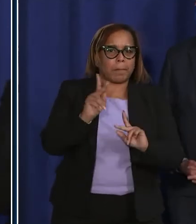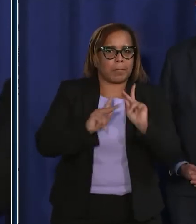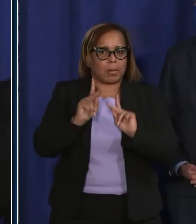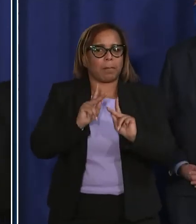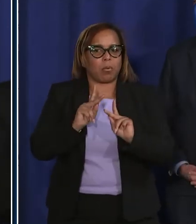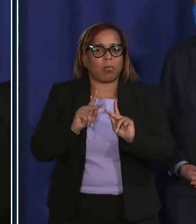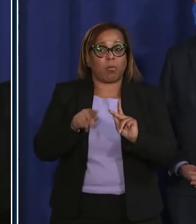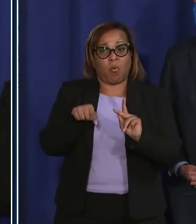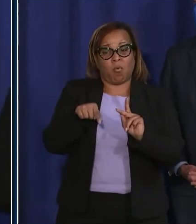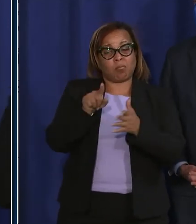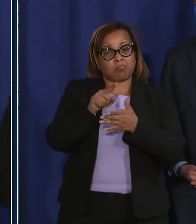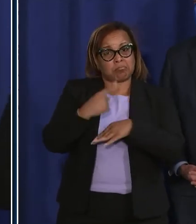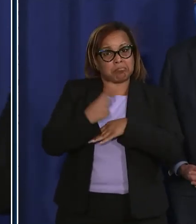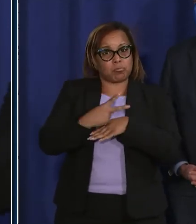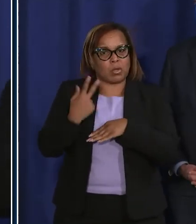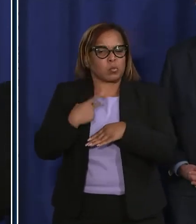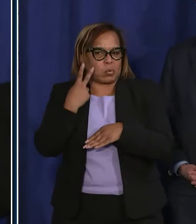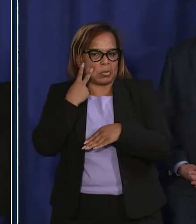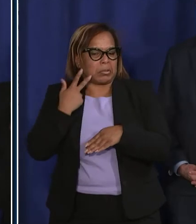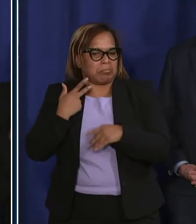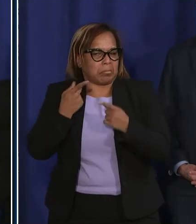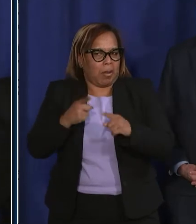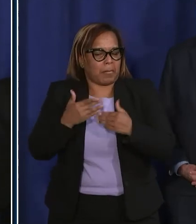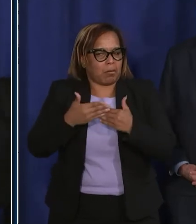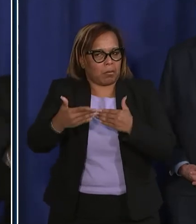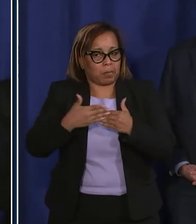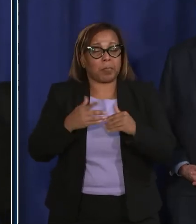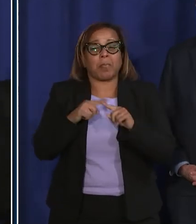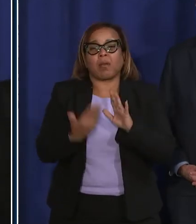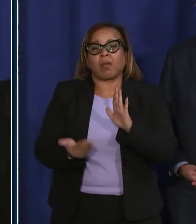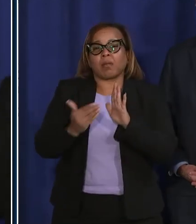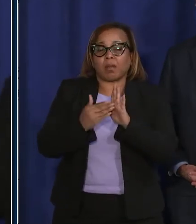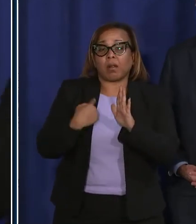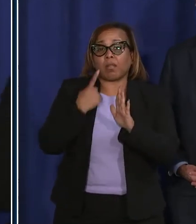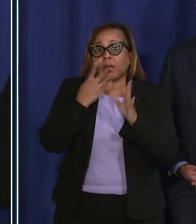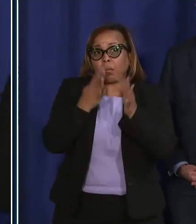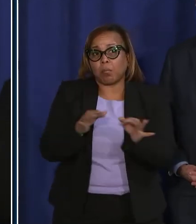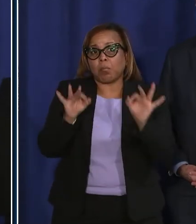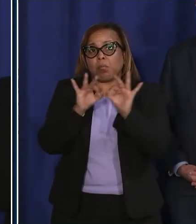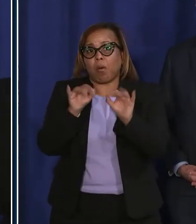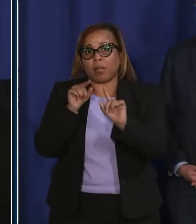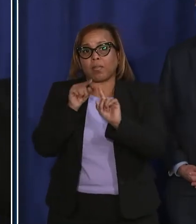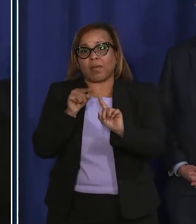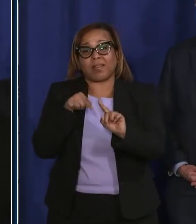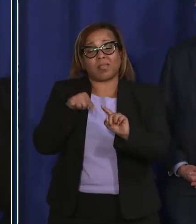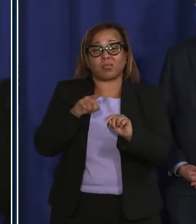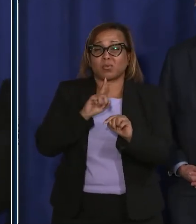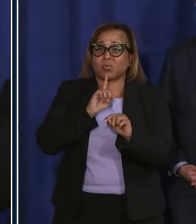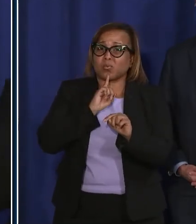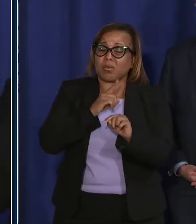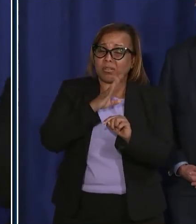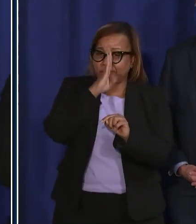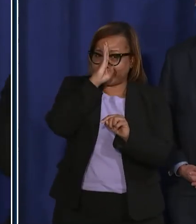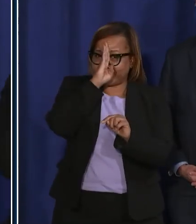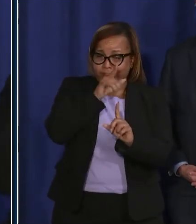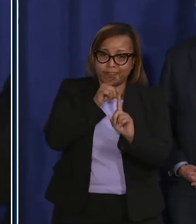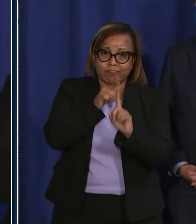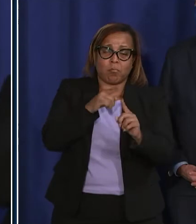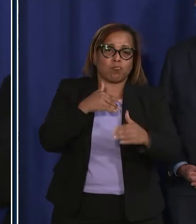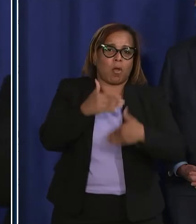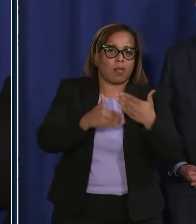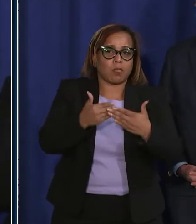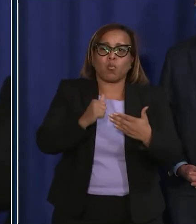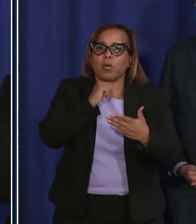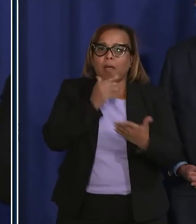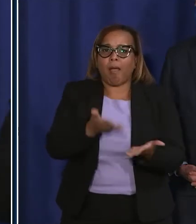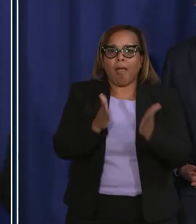out over the next couple days. But again, I think the important thing is this is a really straightforward process. We're not